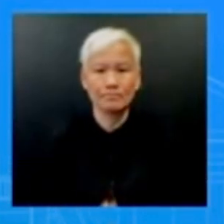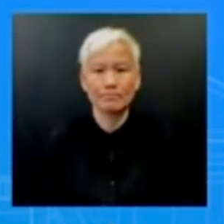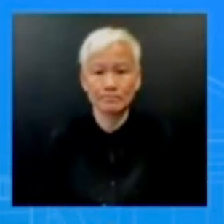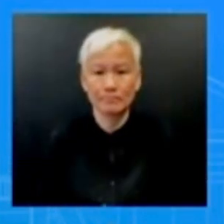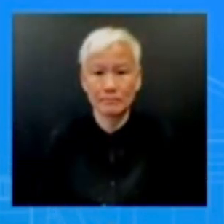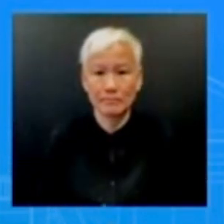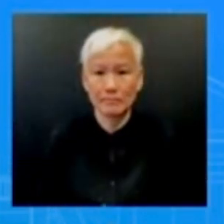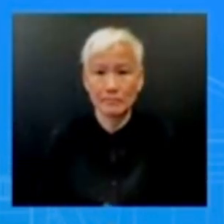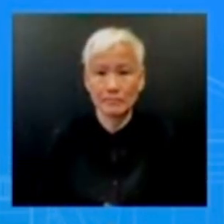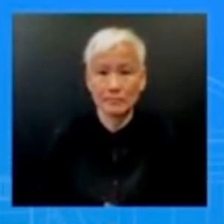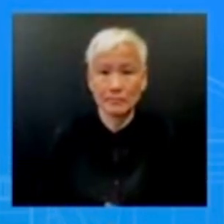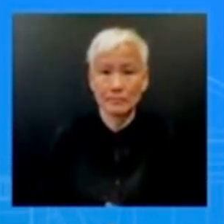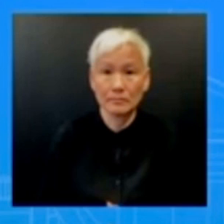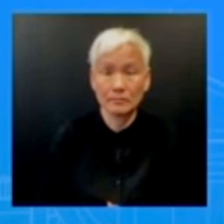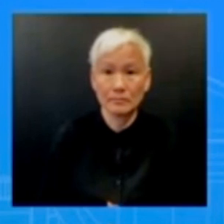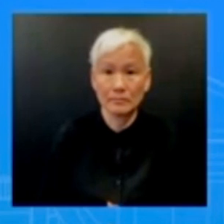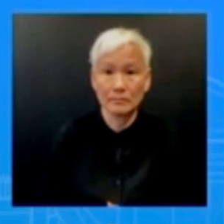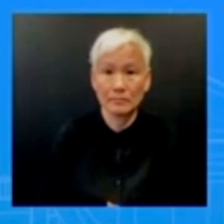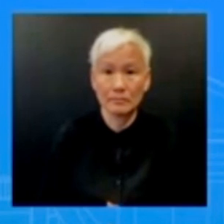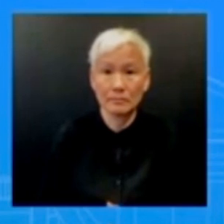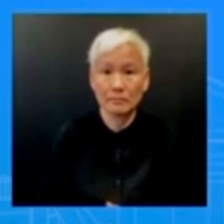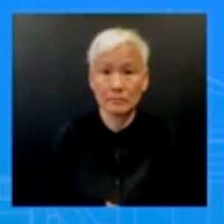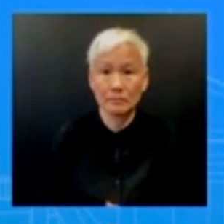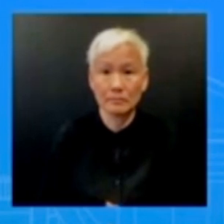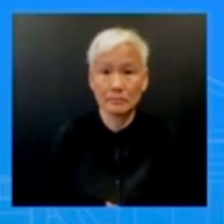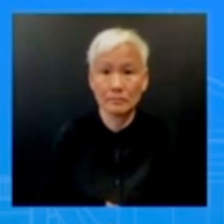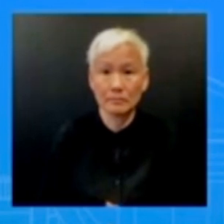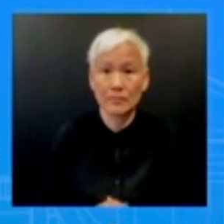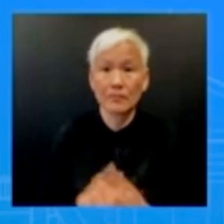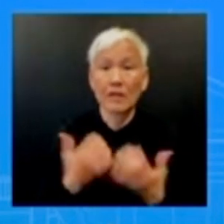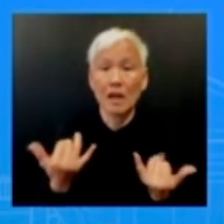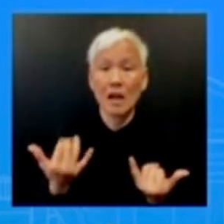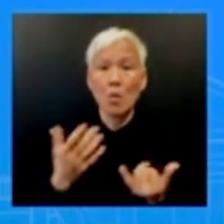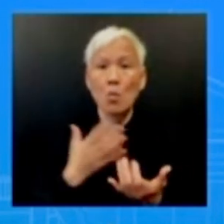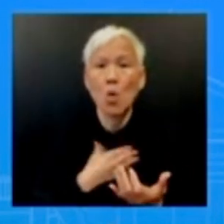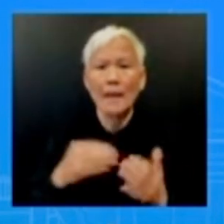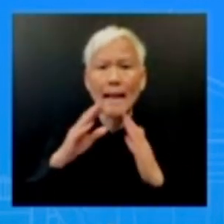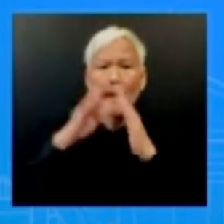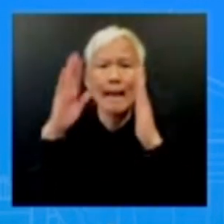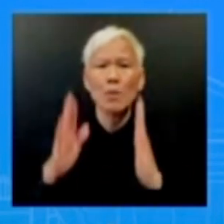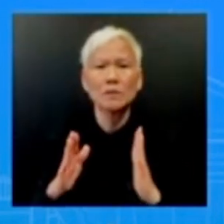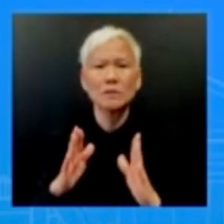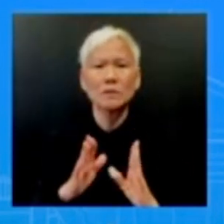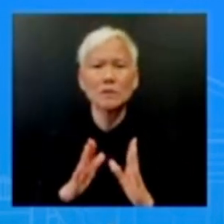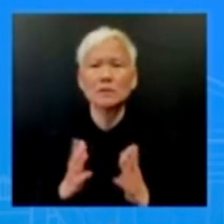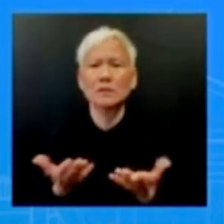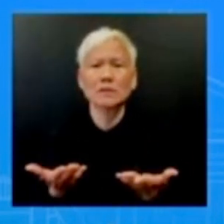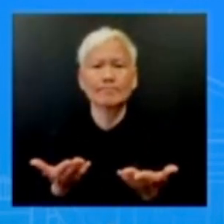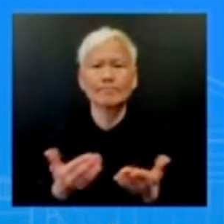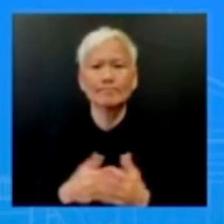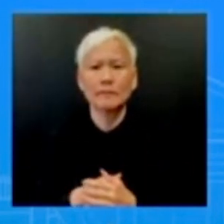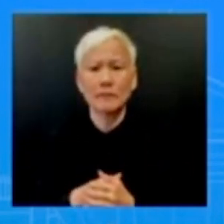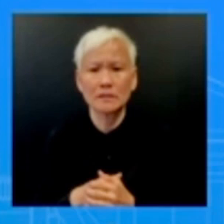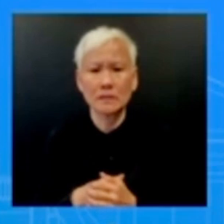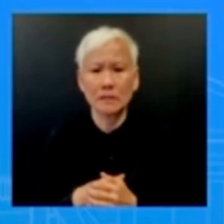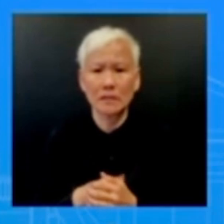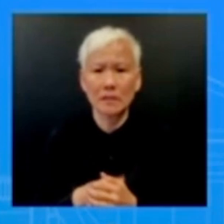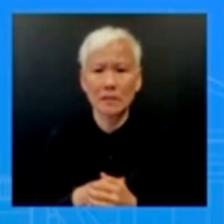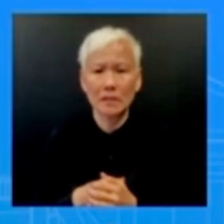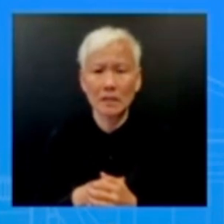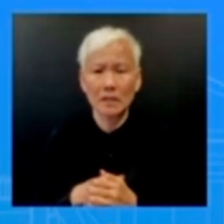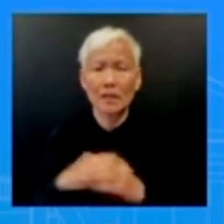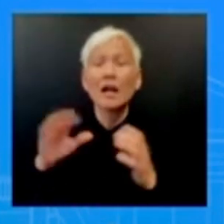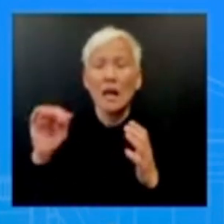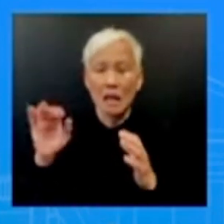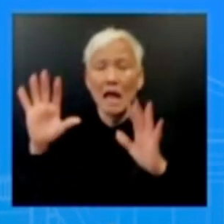How's the, switching gears to climate a little bit, how's the White House dealing with the new Intergovernmental Panel on Climate Change report that came out today?